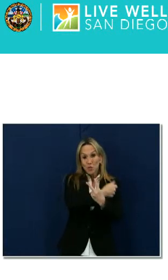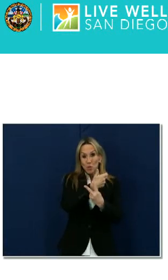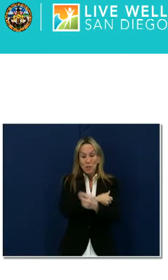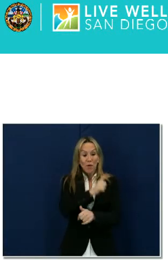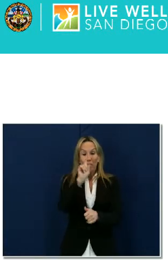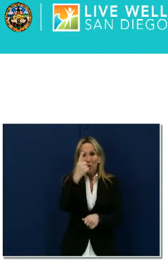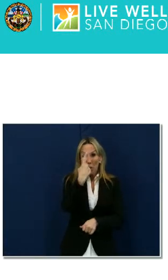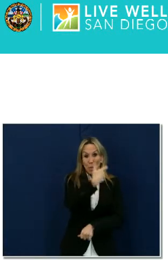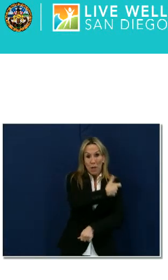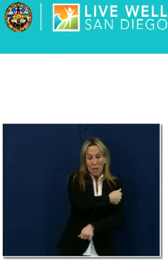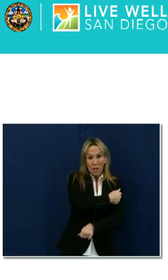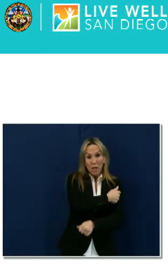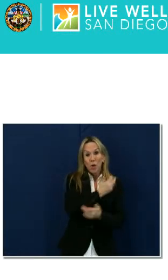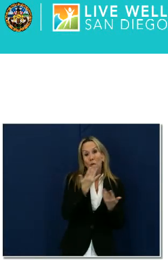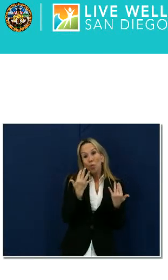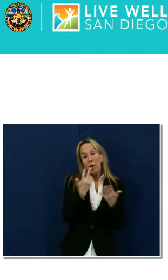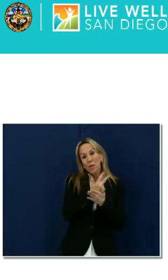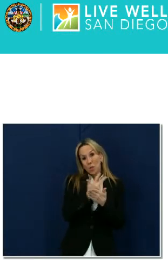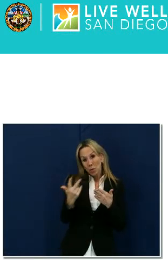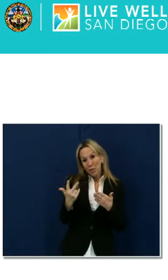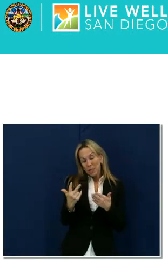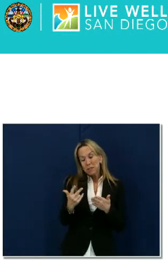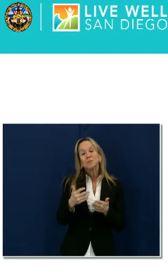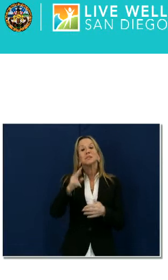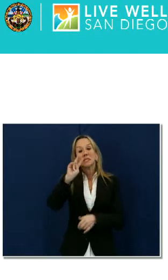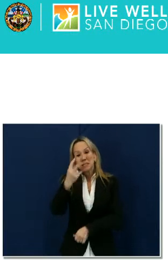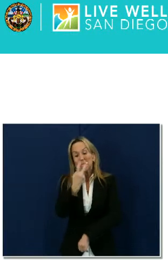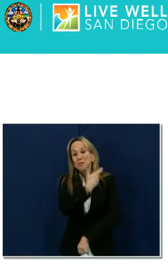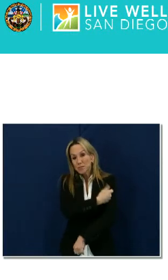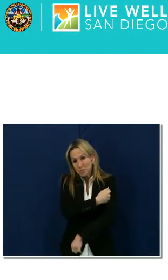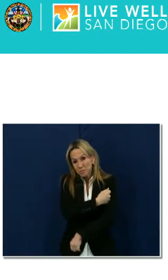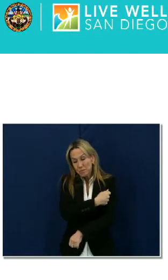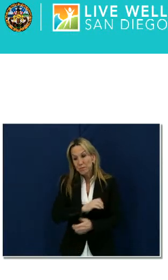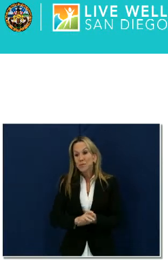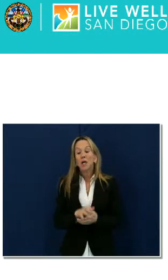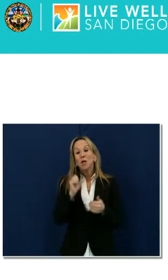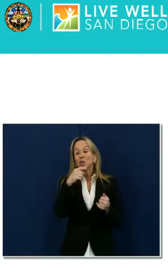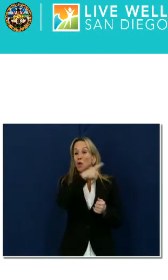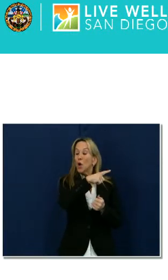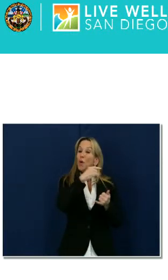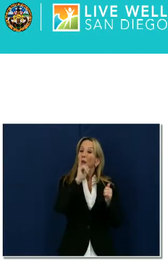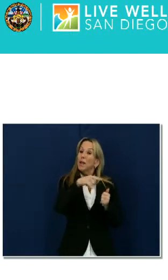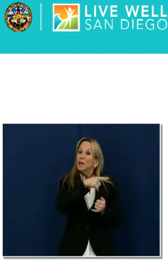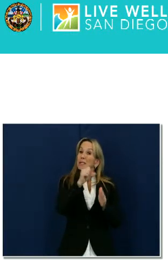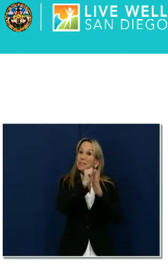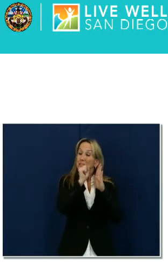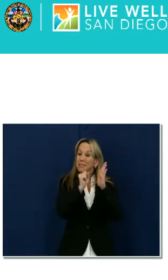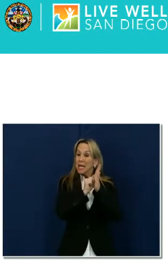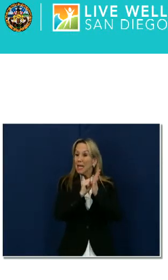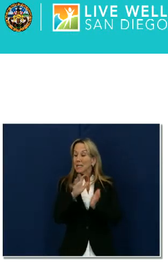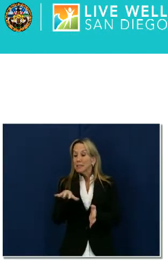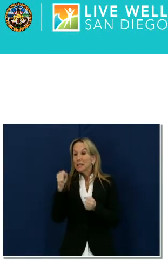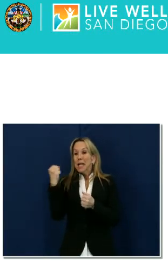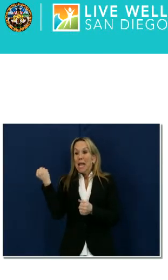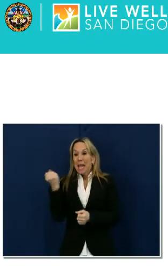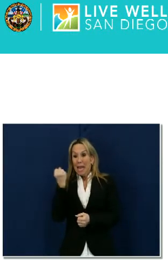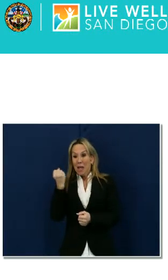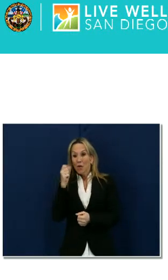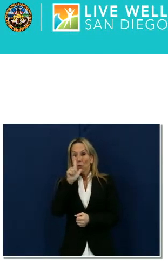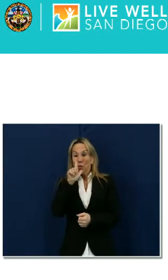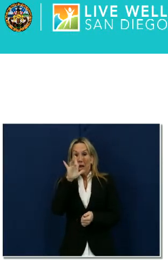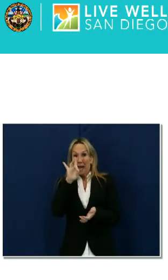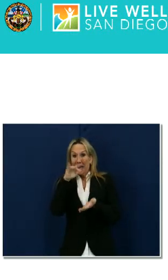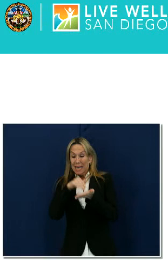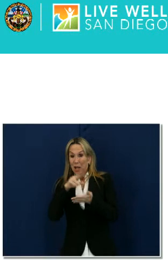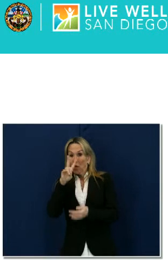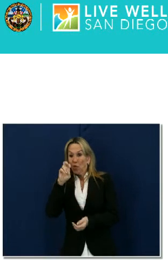got 28,275, and the state held back an additional 28,275 that will